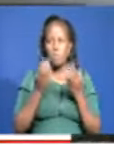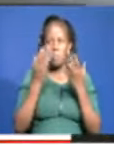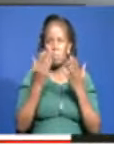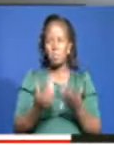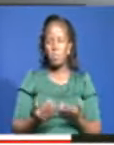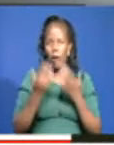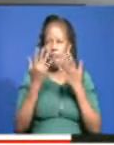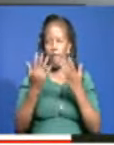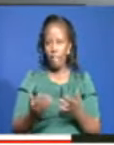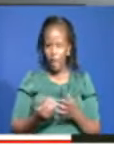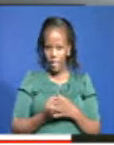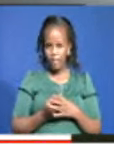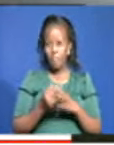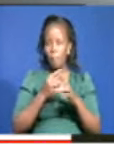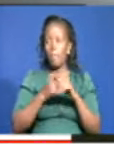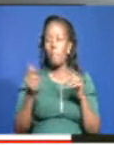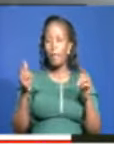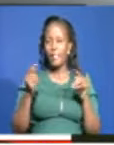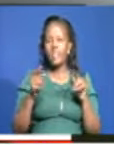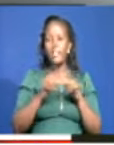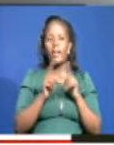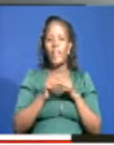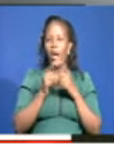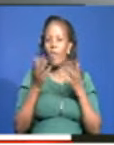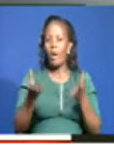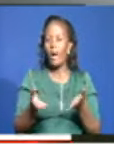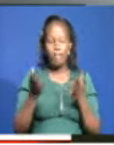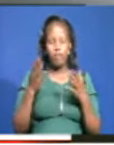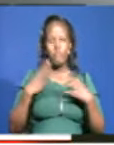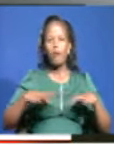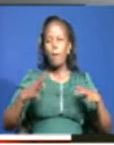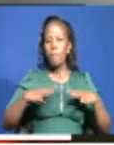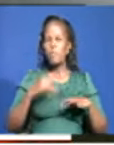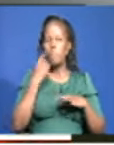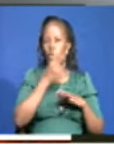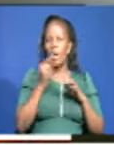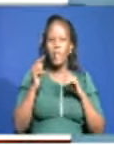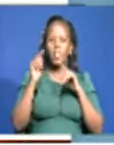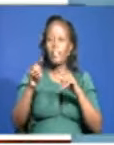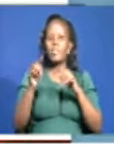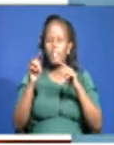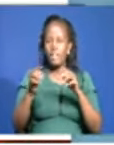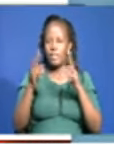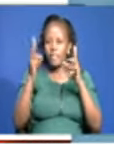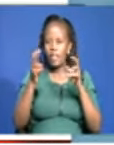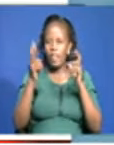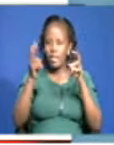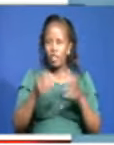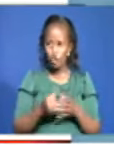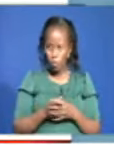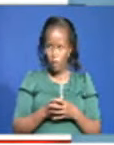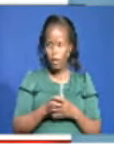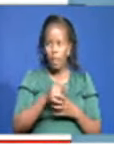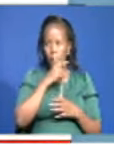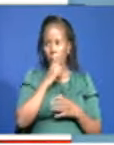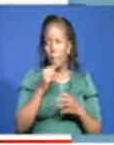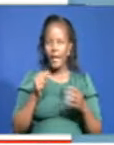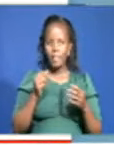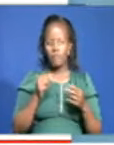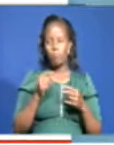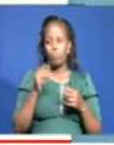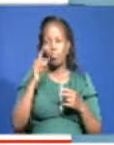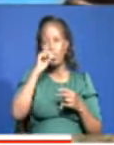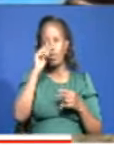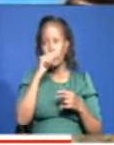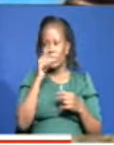doubt, invited the unforgiving netizens to criticize the matter. Vincent tweeted, Hamuogopi